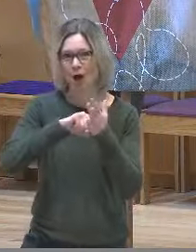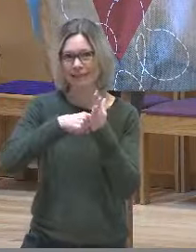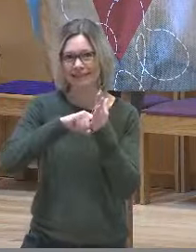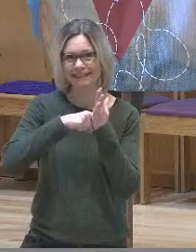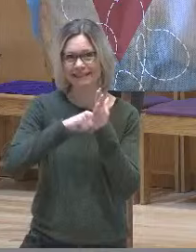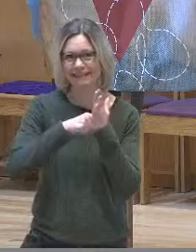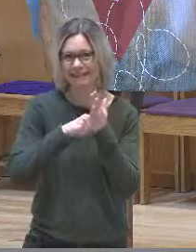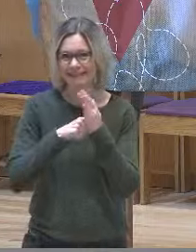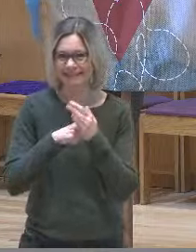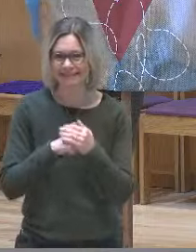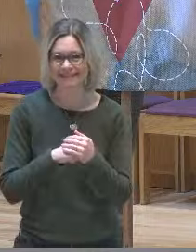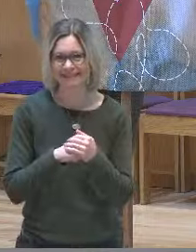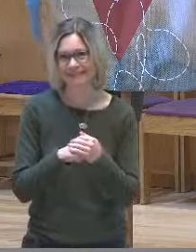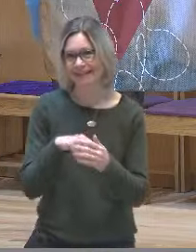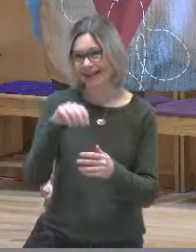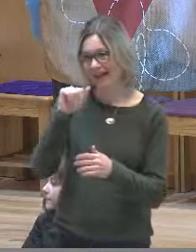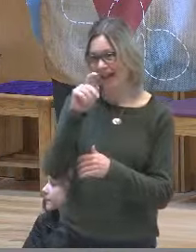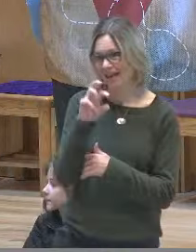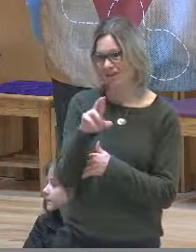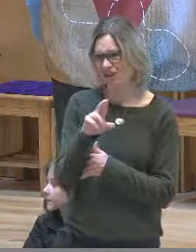What do they look like, Asher?